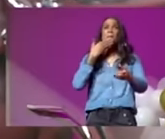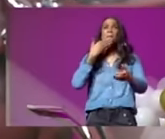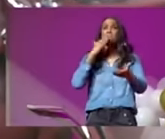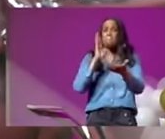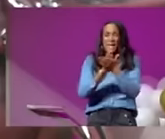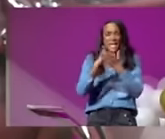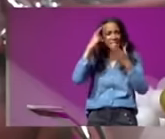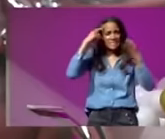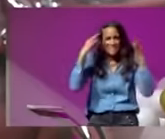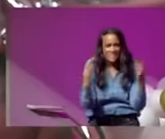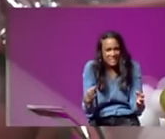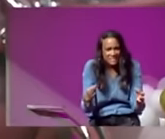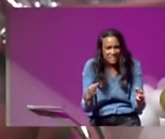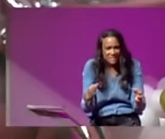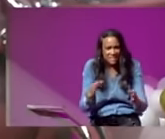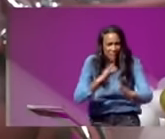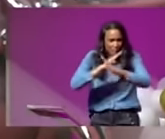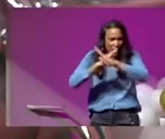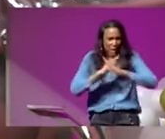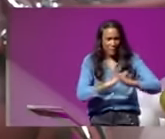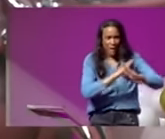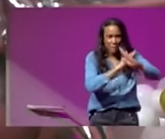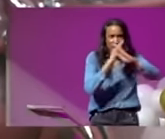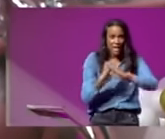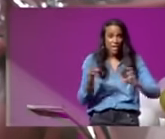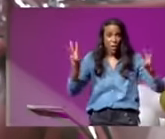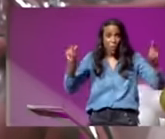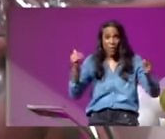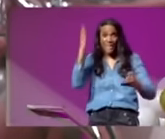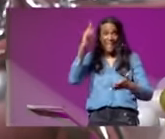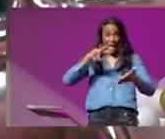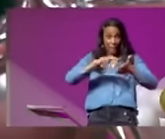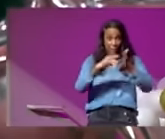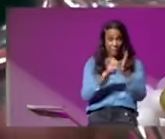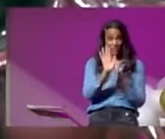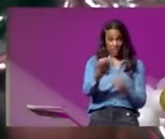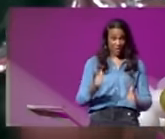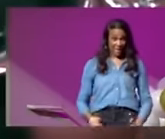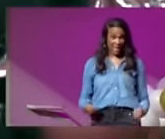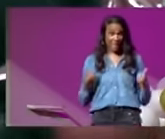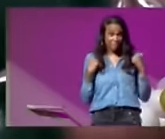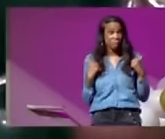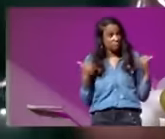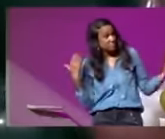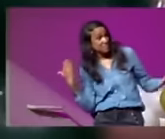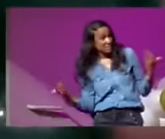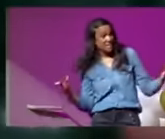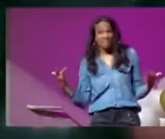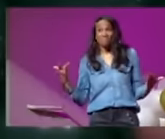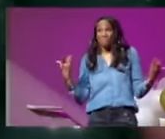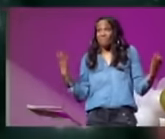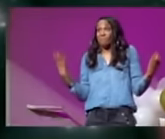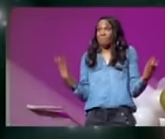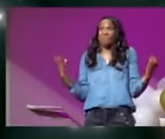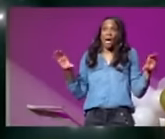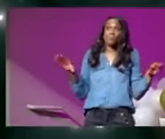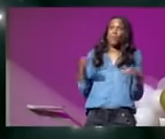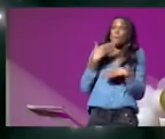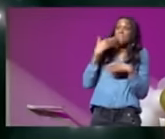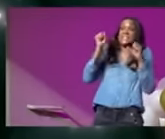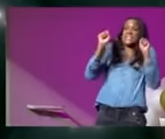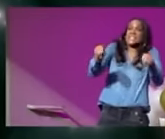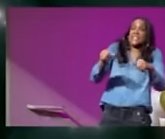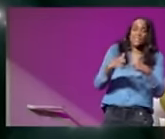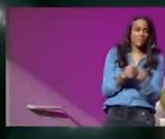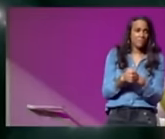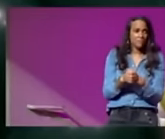the you that God intends for you to become. Preach, Freddie Haynes. I'm doing the best I can. Hold on. Watch